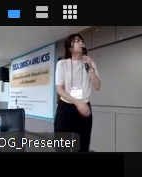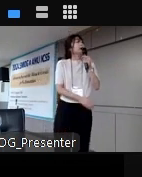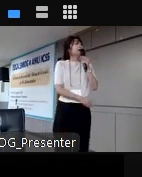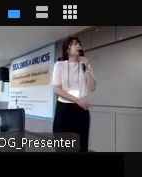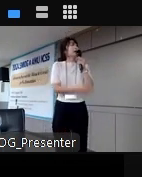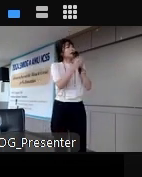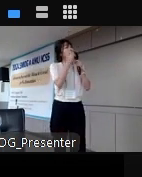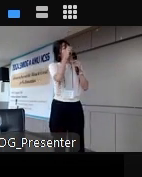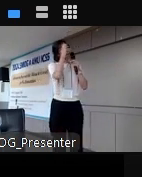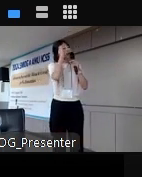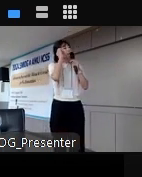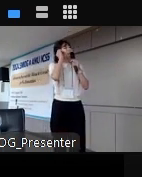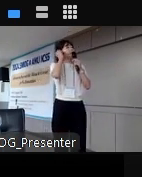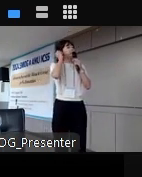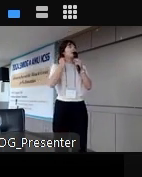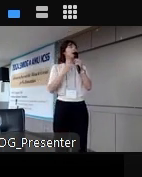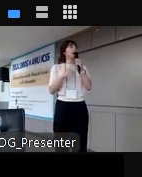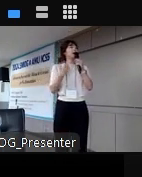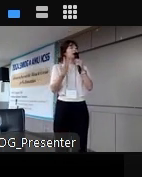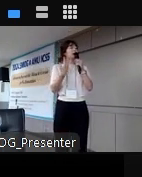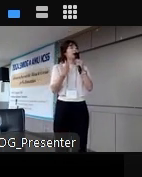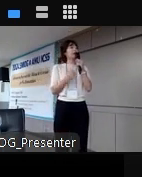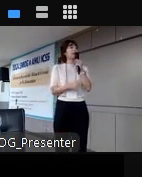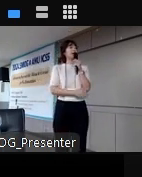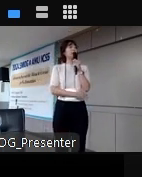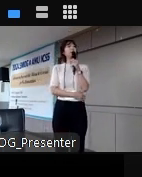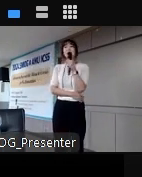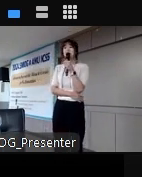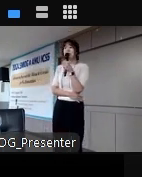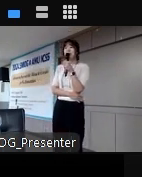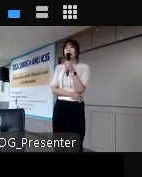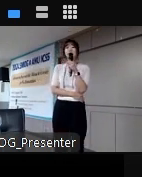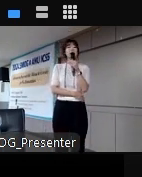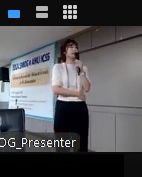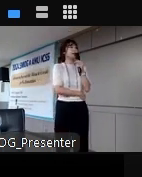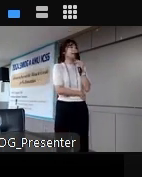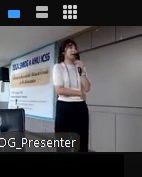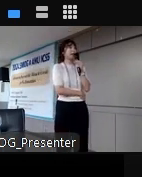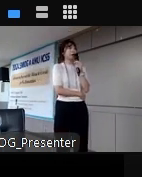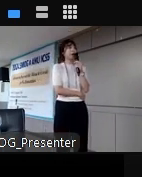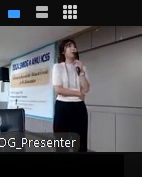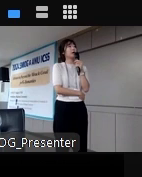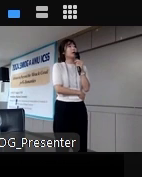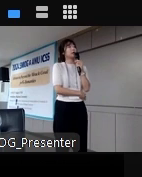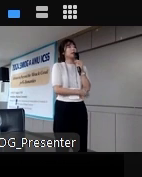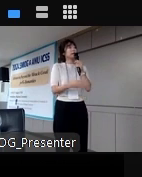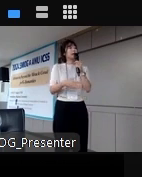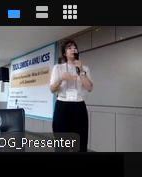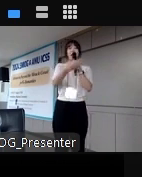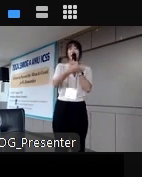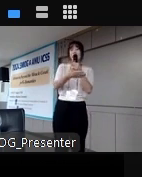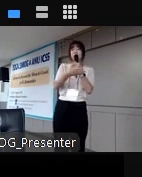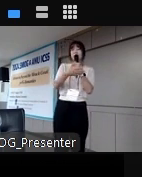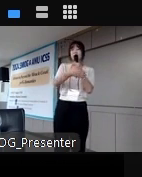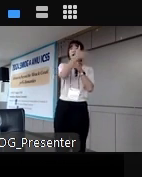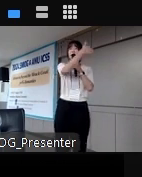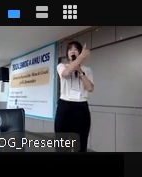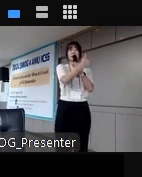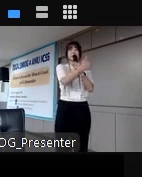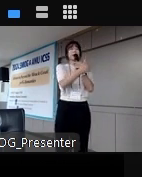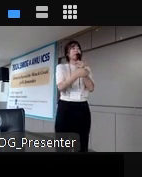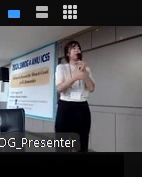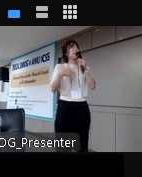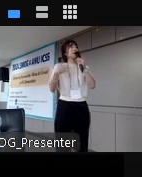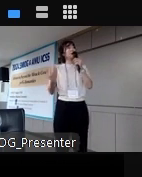So our paper argues that token optionality is the main issue. So instead of type optionality, the